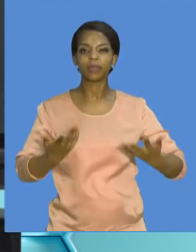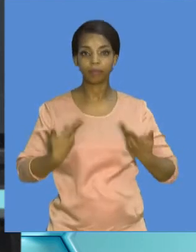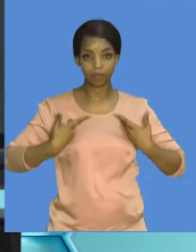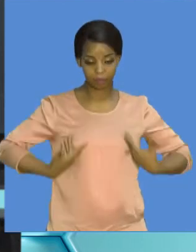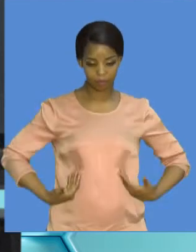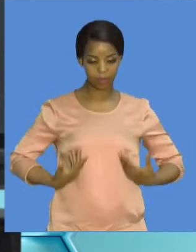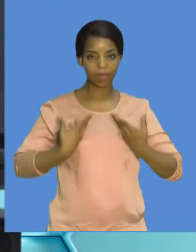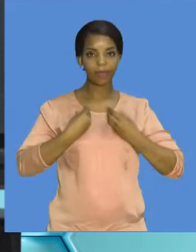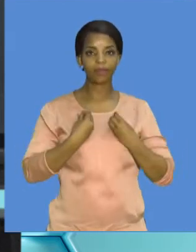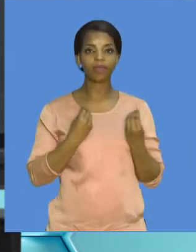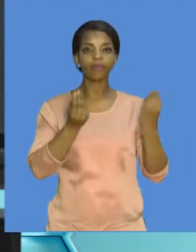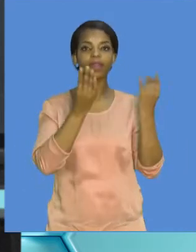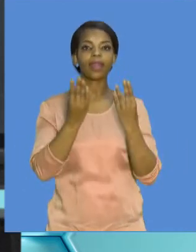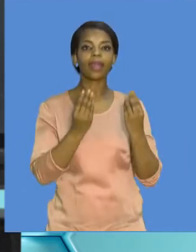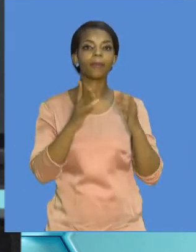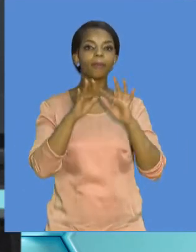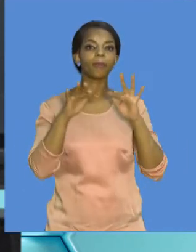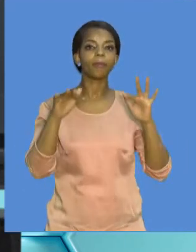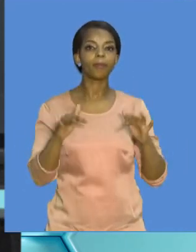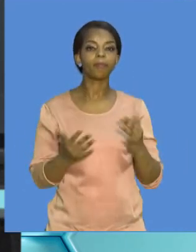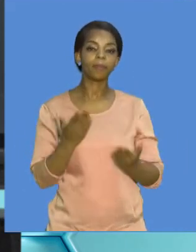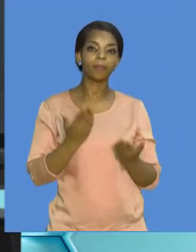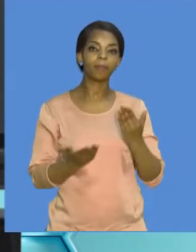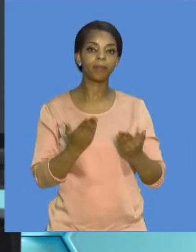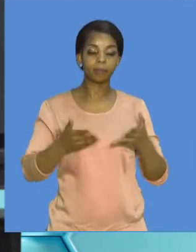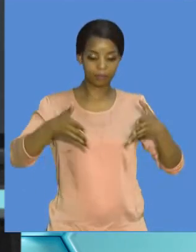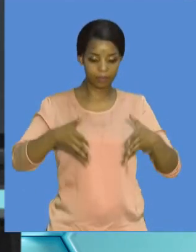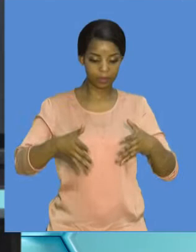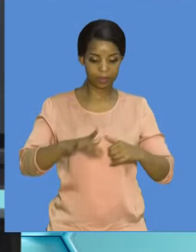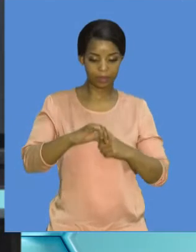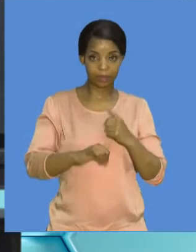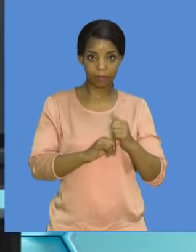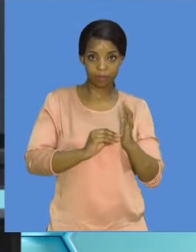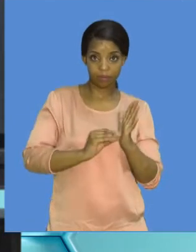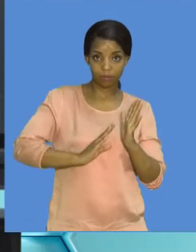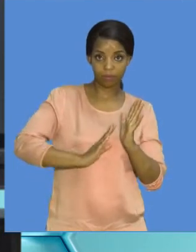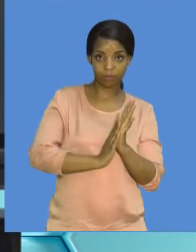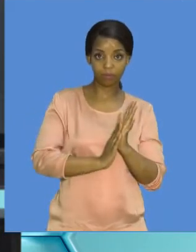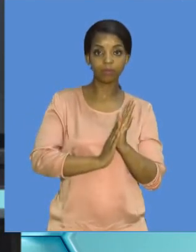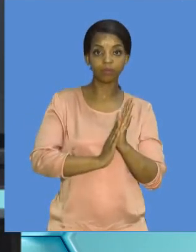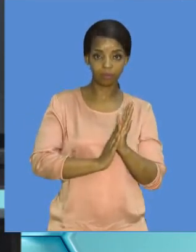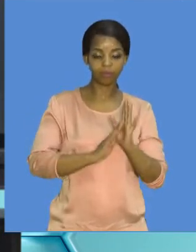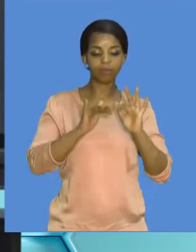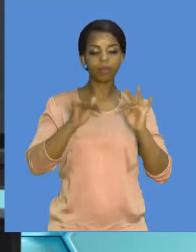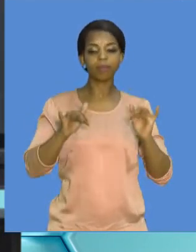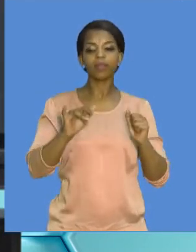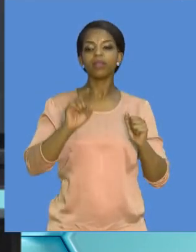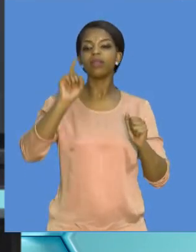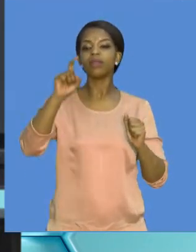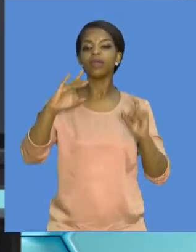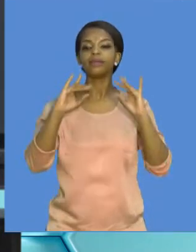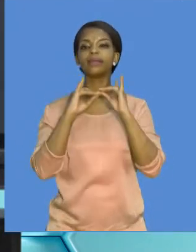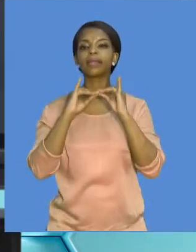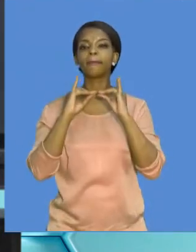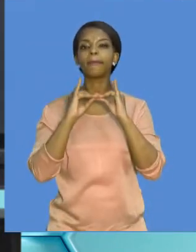number of maybe people that went to a stadium this month, and the number of people that went to the stadium the next month,